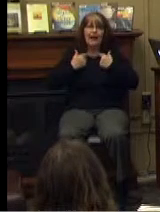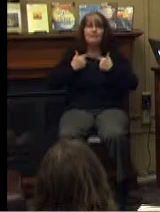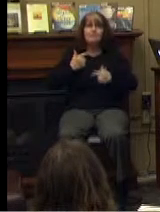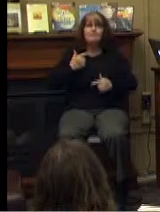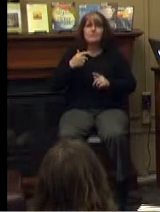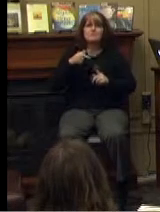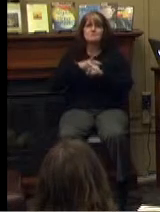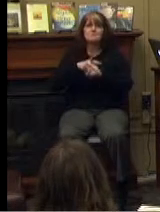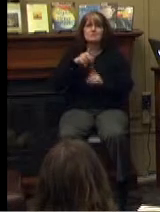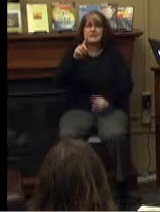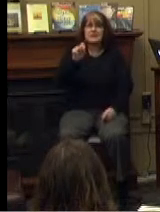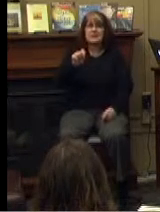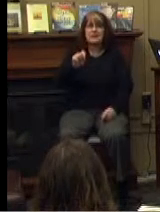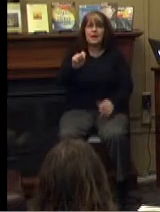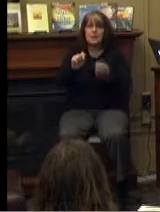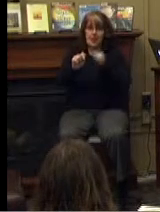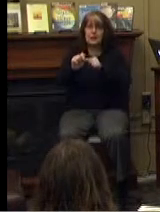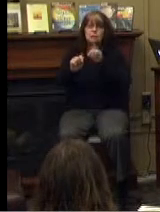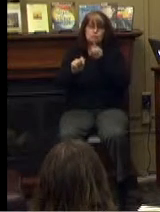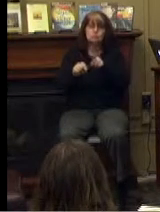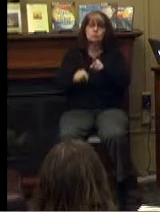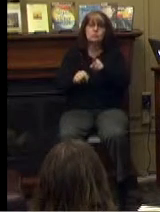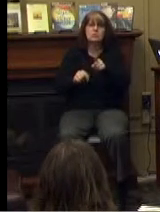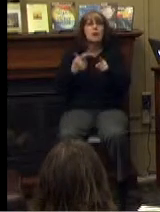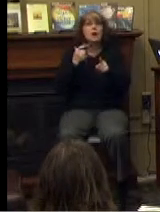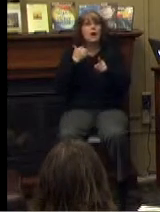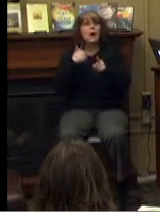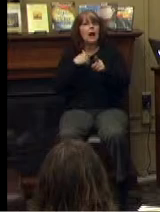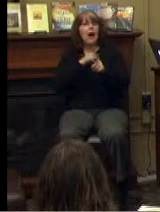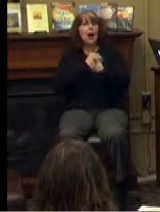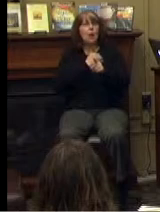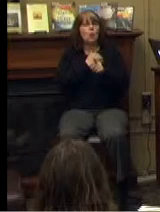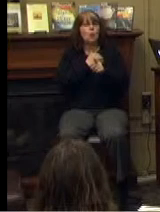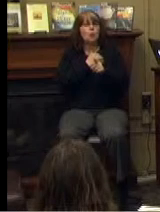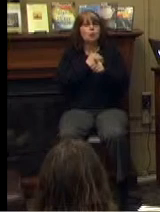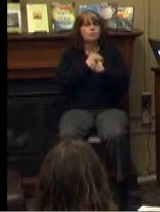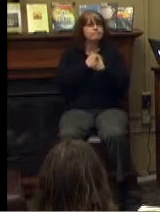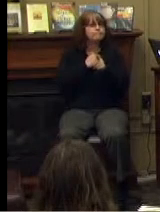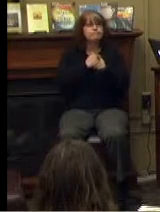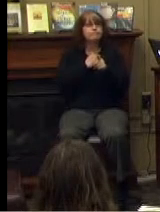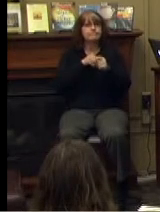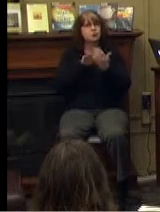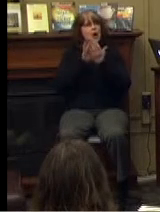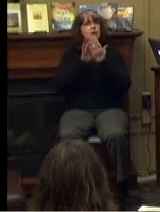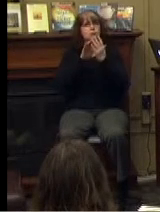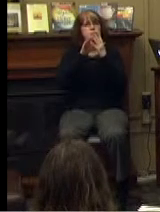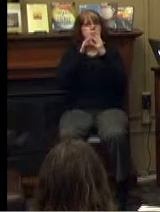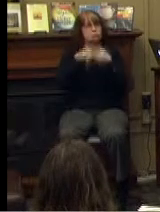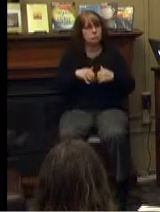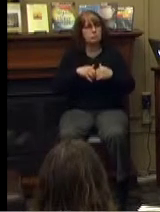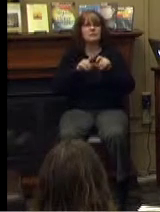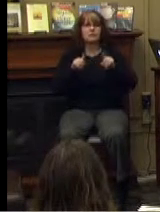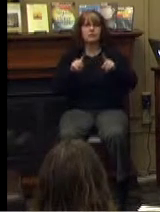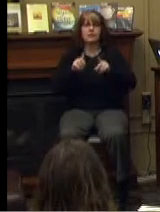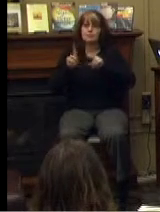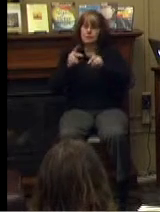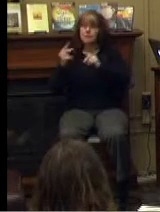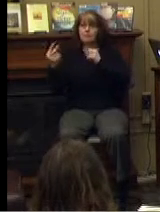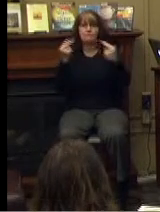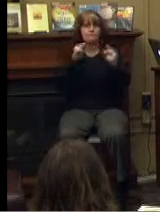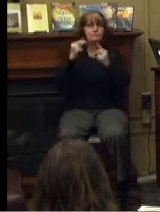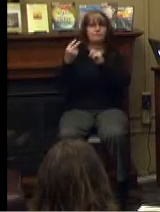truth. How we deal with it is different. How people view it is different, but we hope to change some of those things. We have